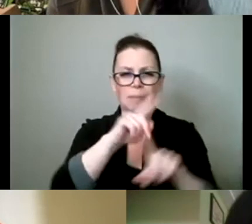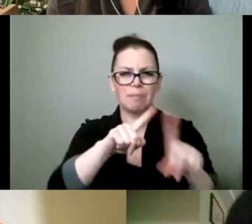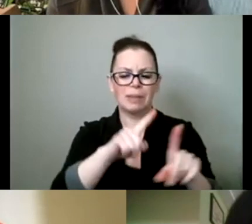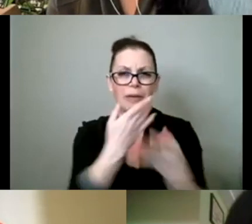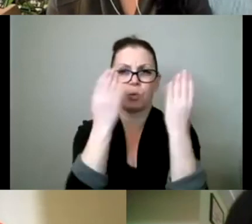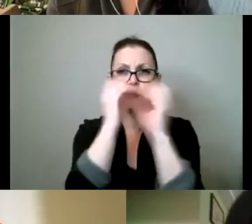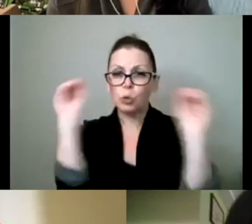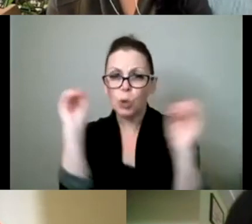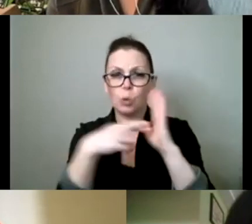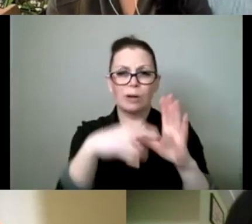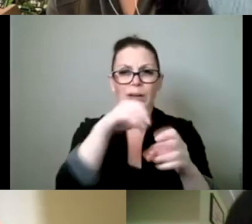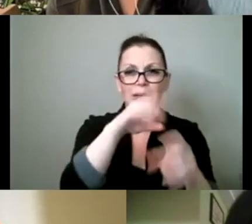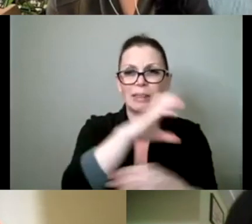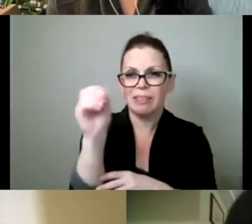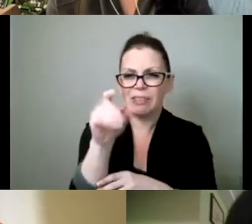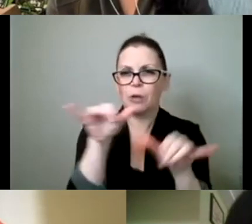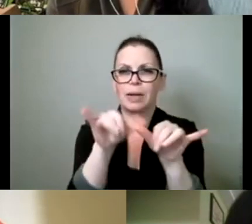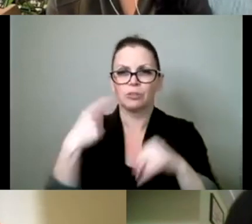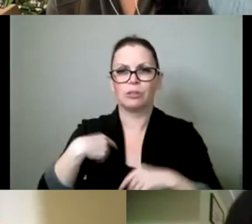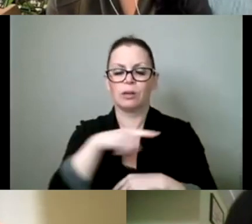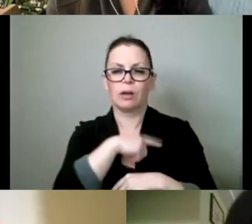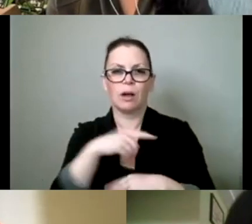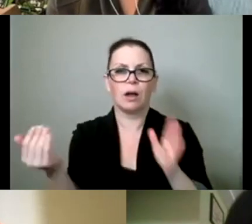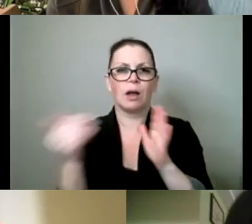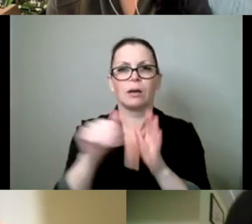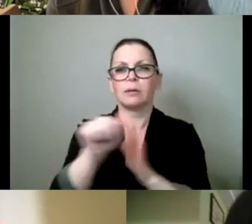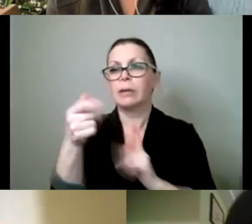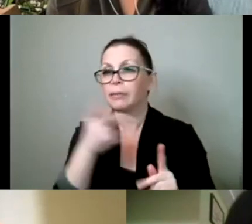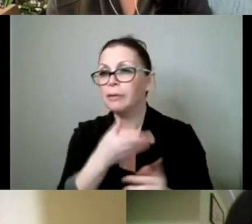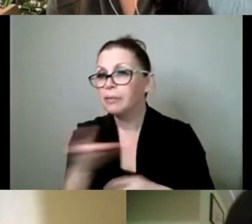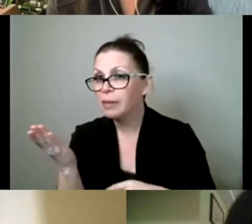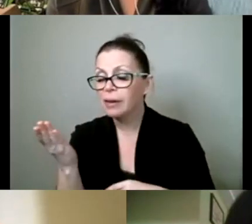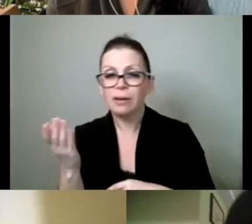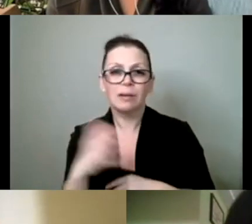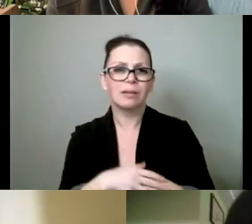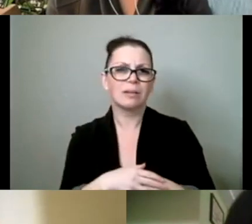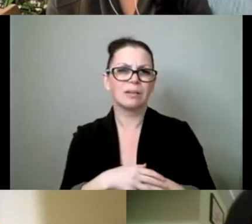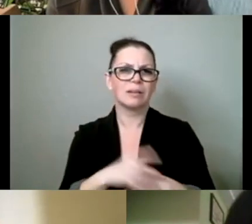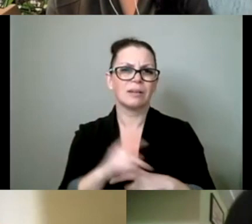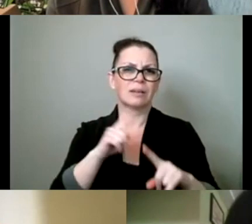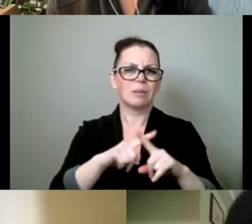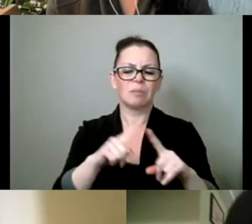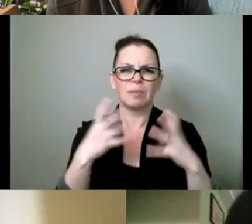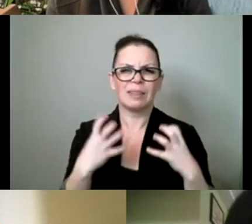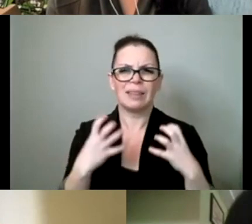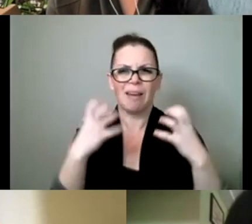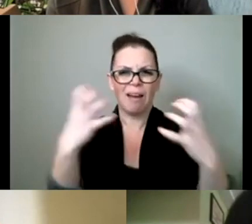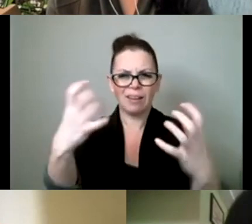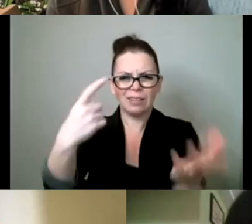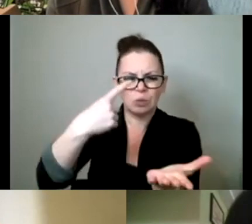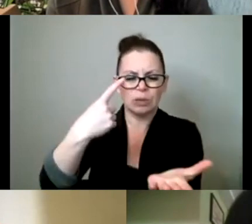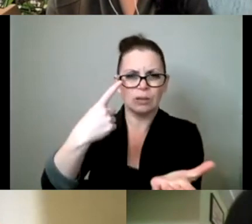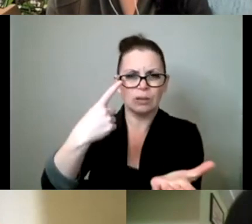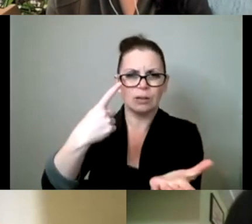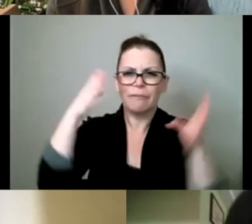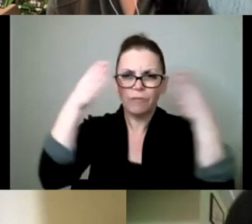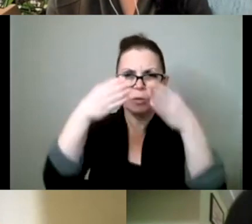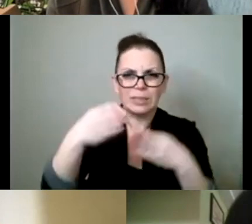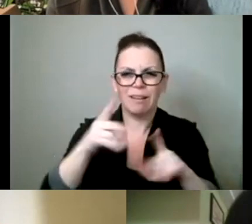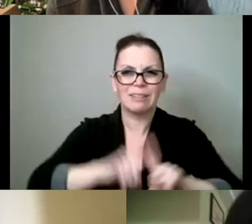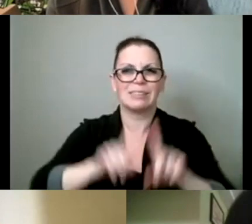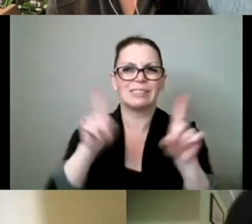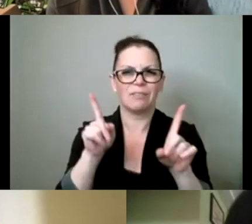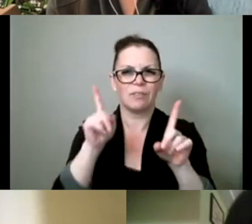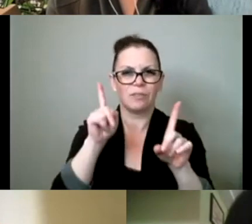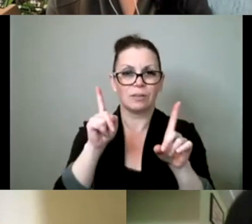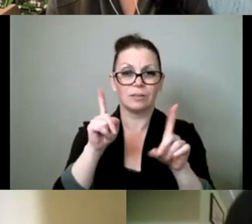company, they're measuring us against some other thing that is not even, that's not the audience that we're talking to. So there's that